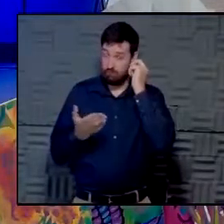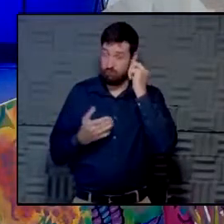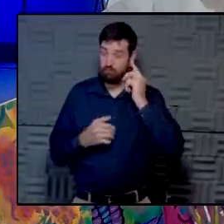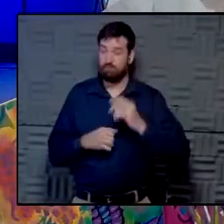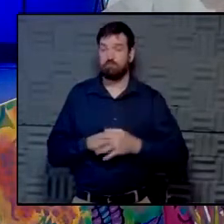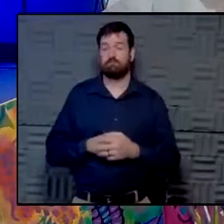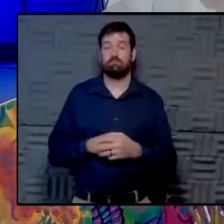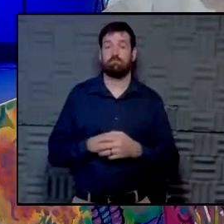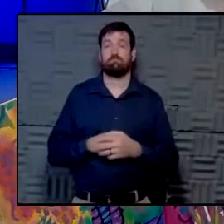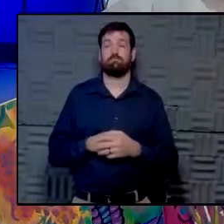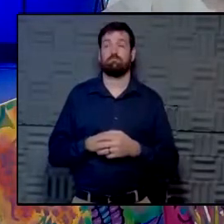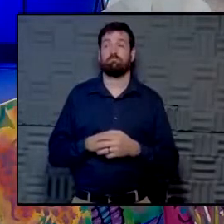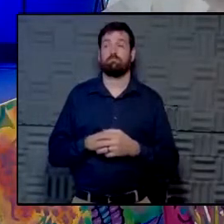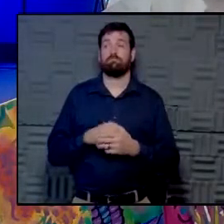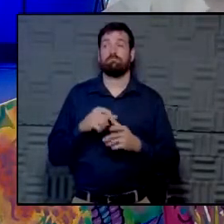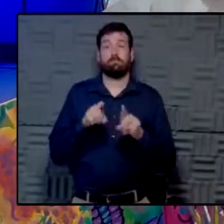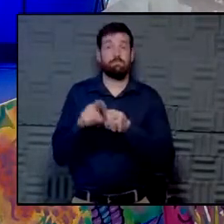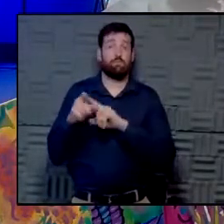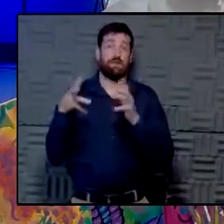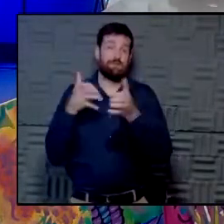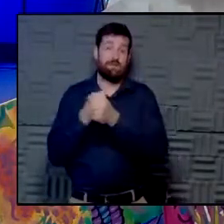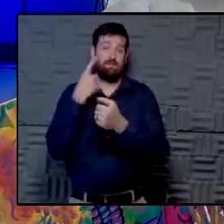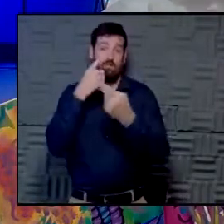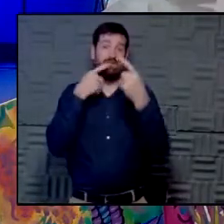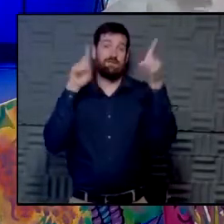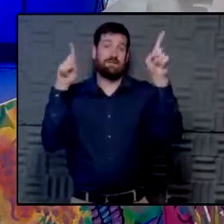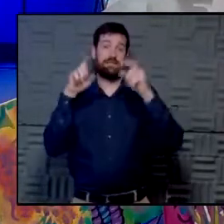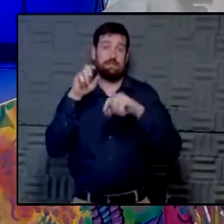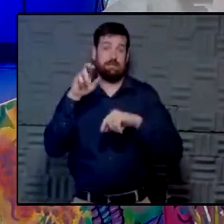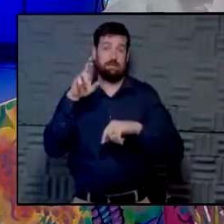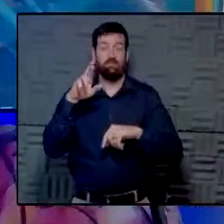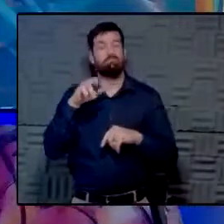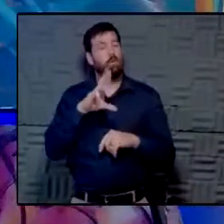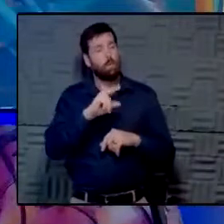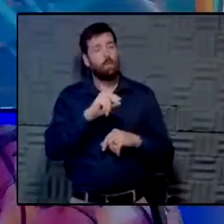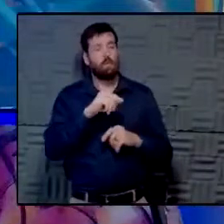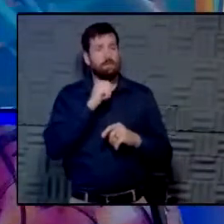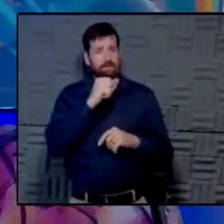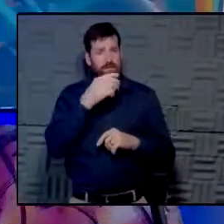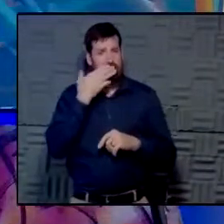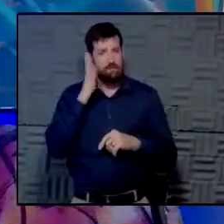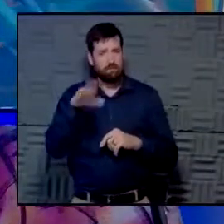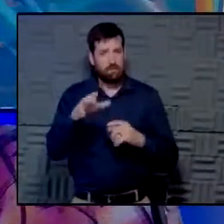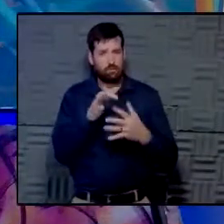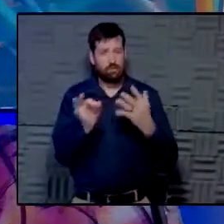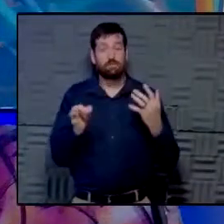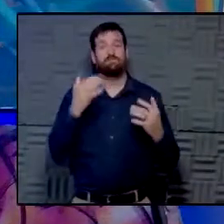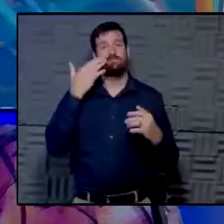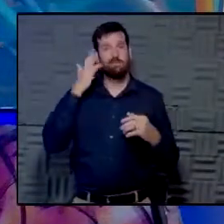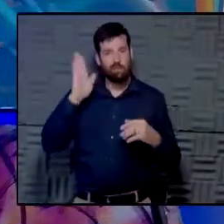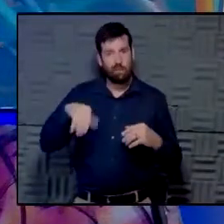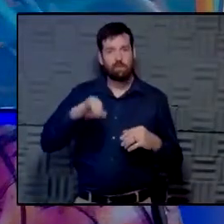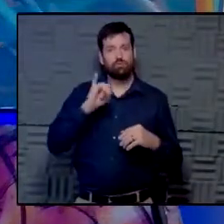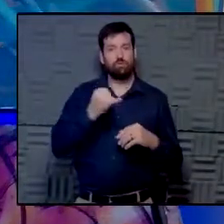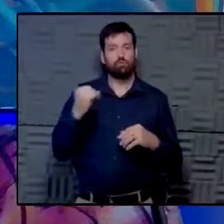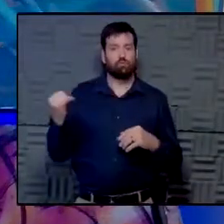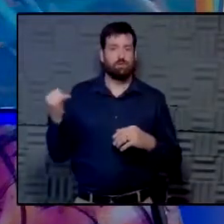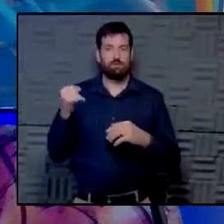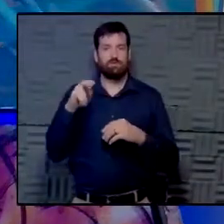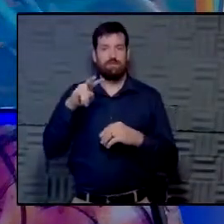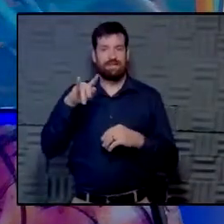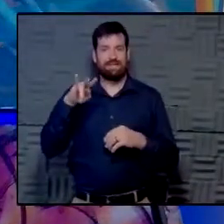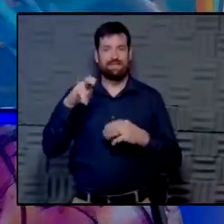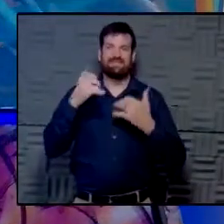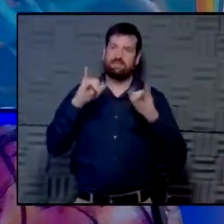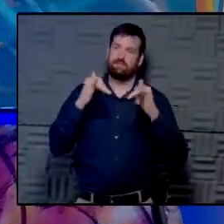address the updates as it relates to efficacy. No, I agree with you. I don't think that was a bad choice. We know that the Johnson & Johnson vaccine does continue to